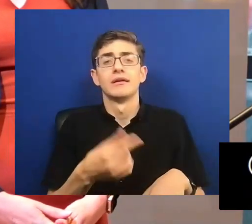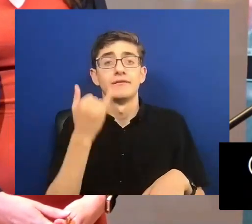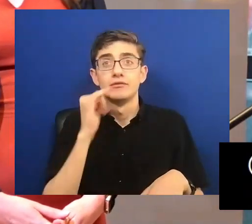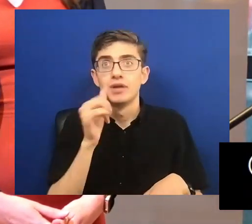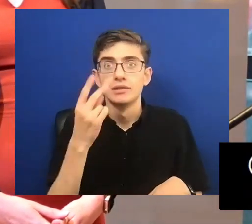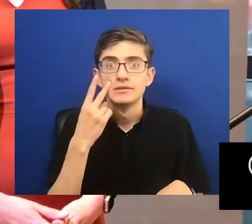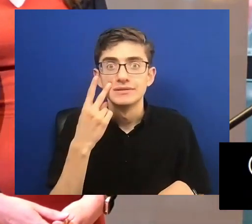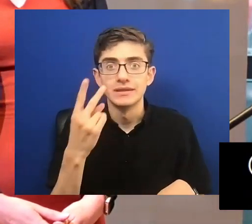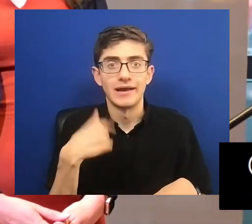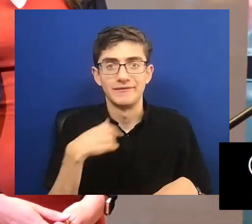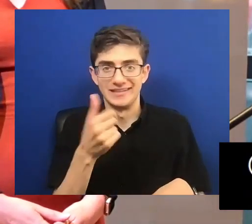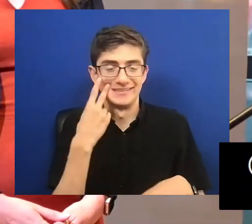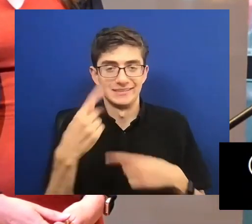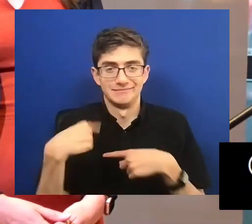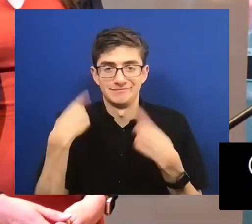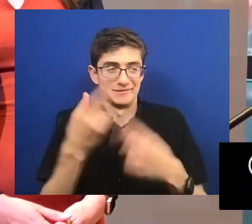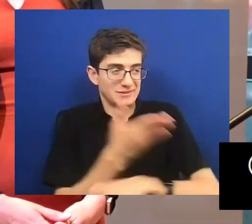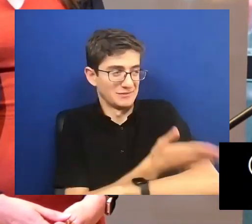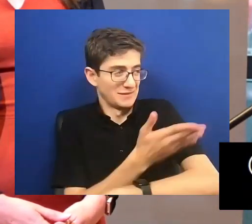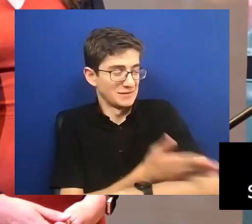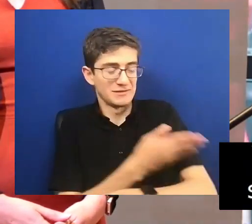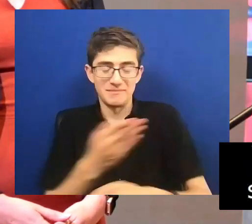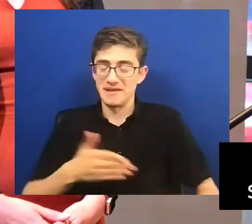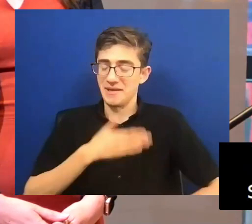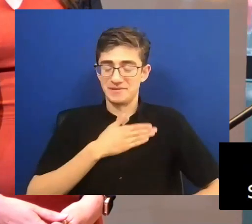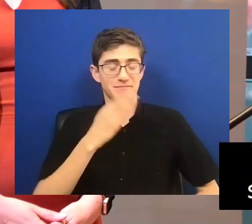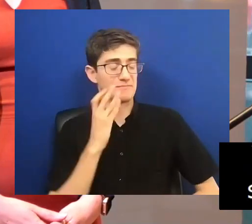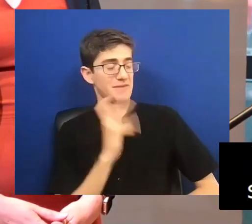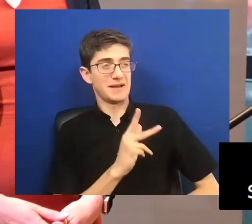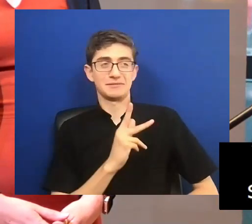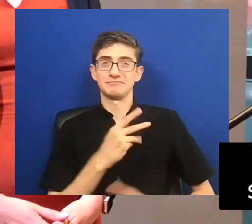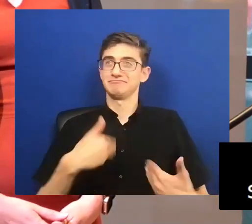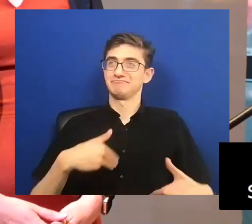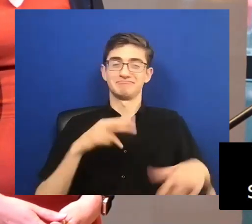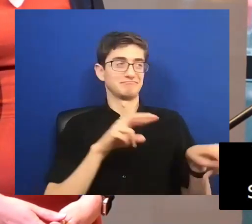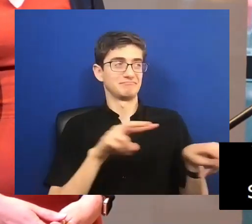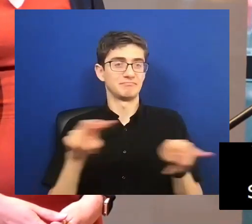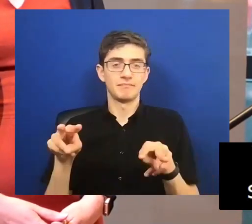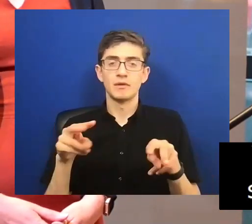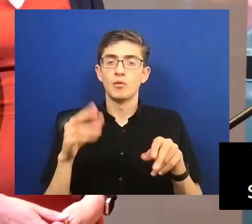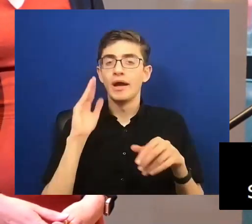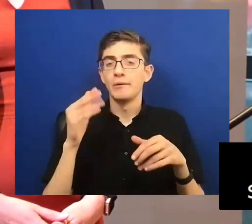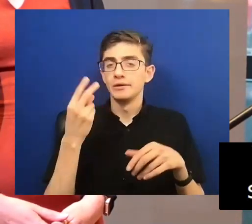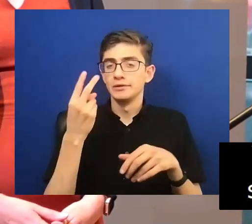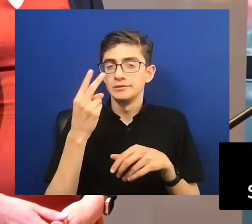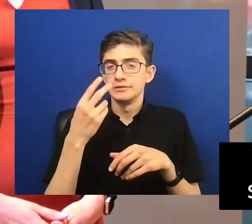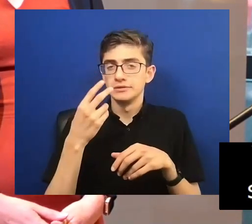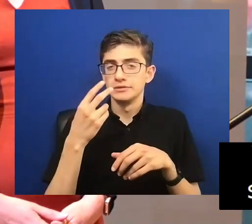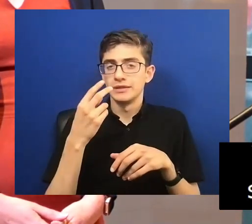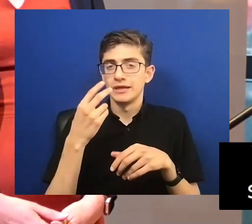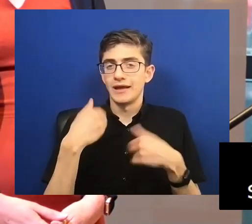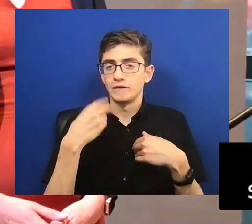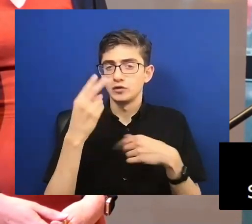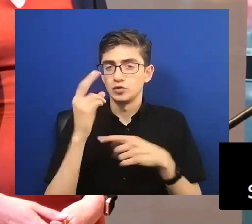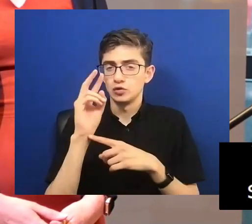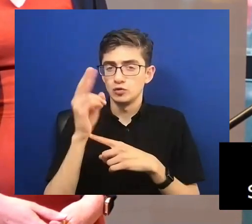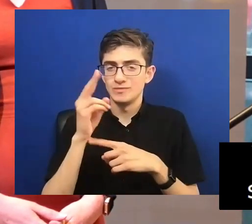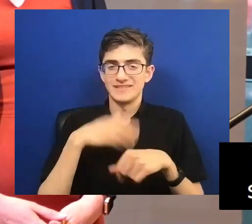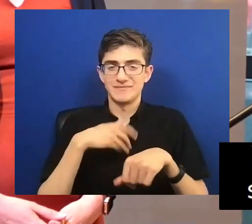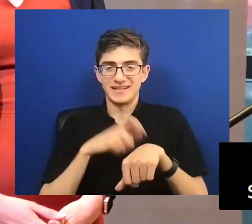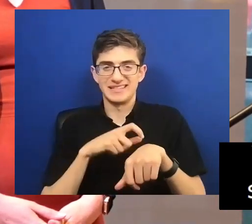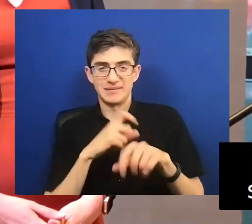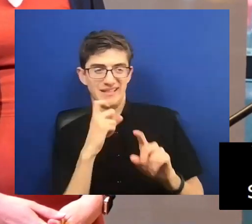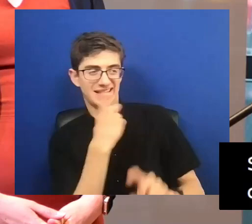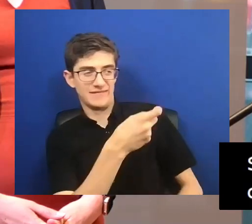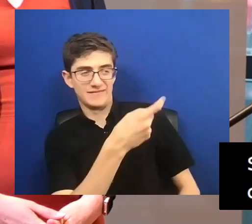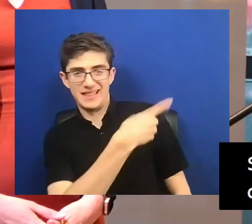so really happy to be here. I'm going to give about 2 minutes of my time to these spectacular folks. We talk about the